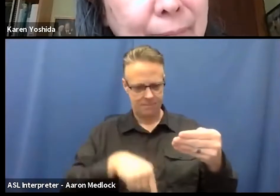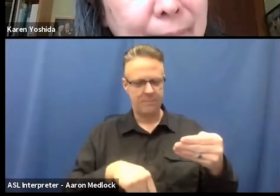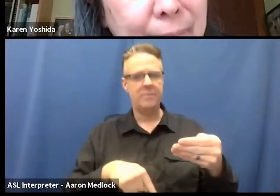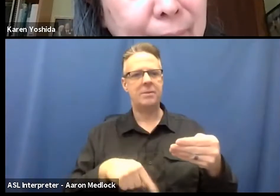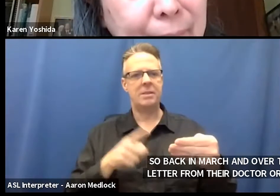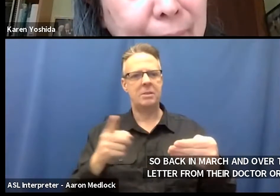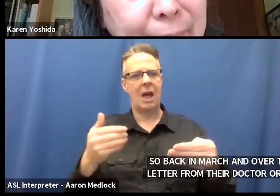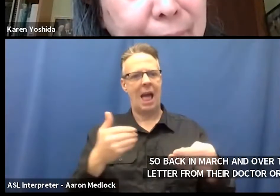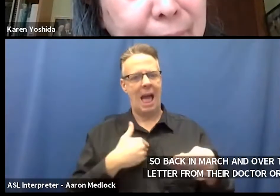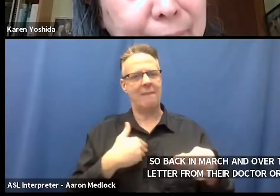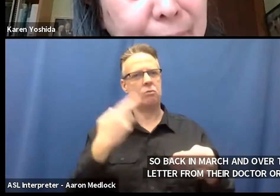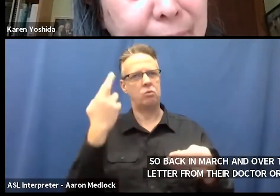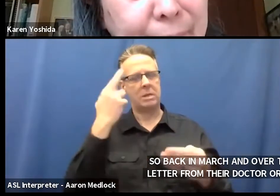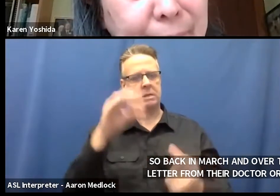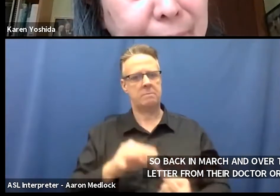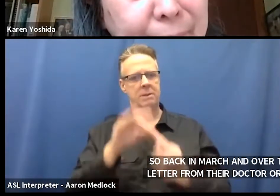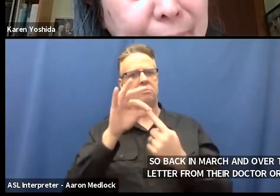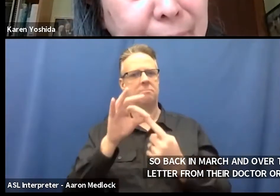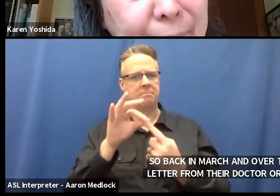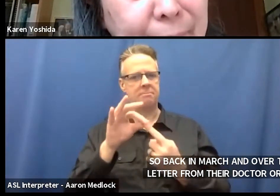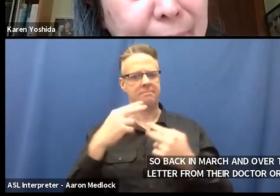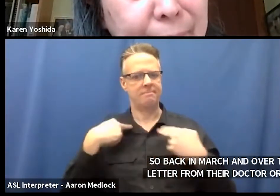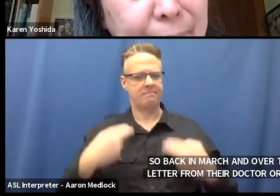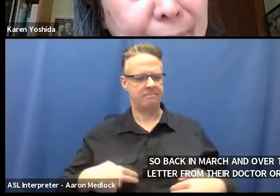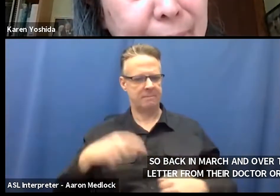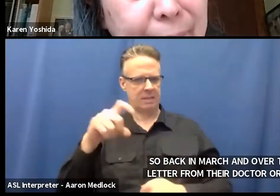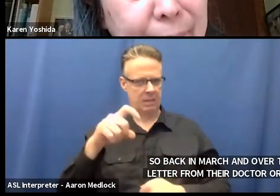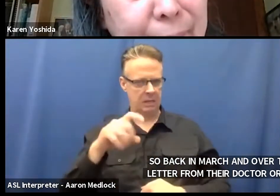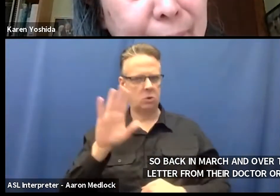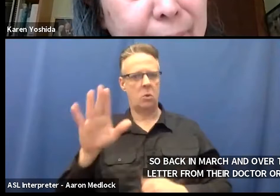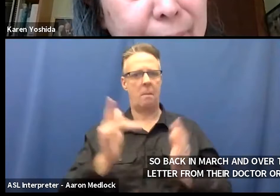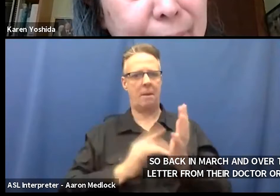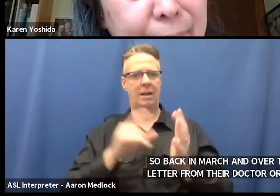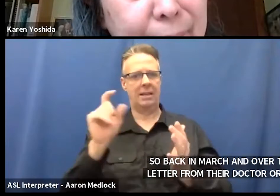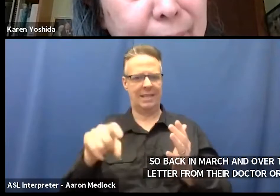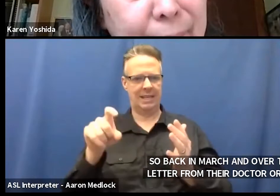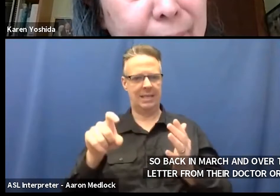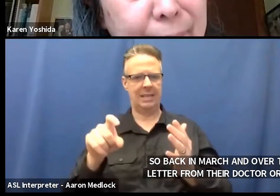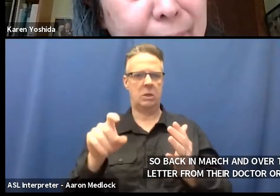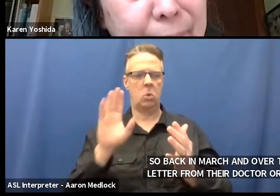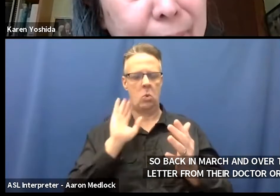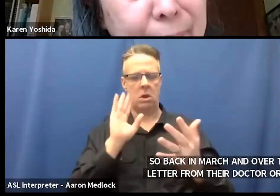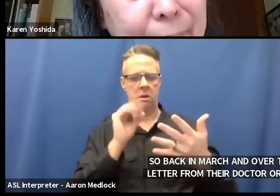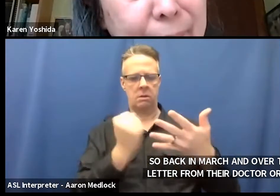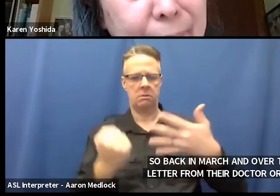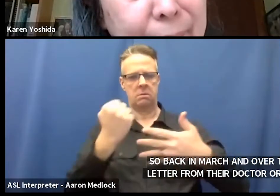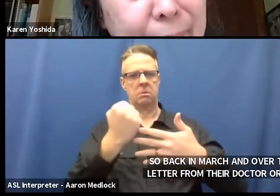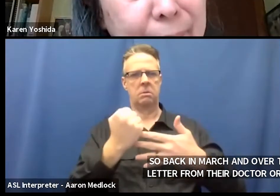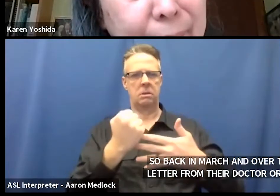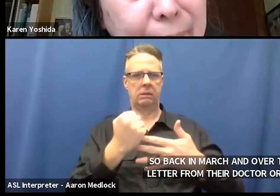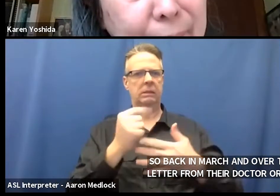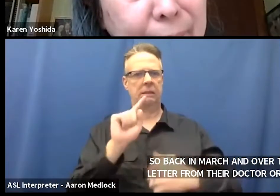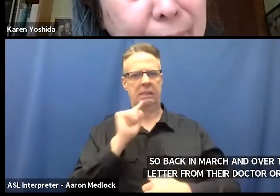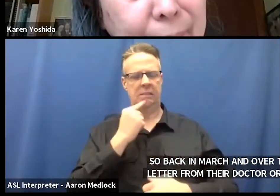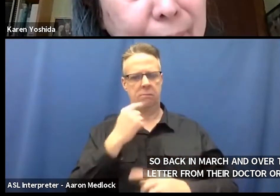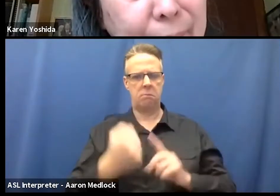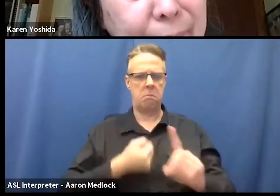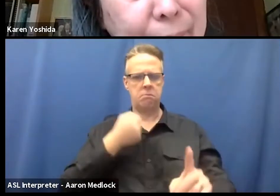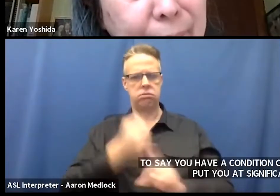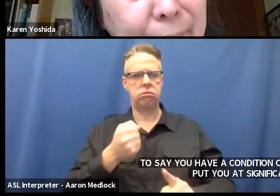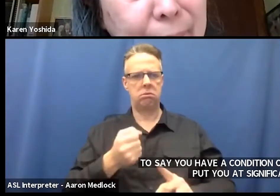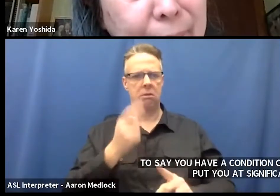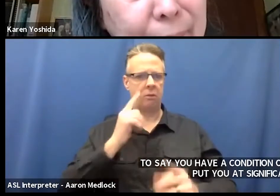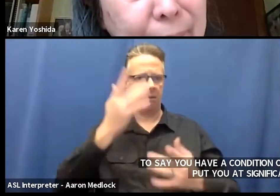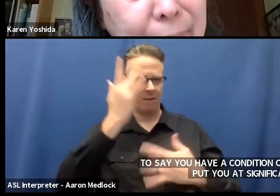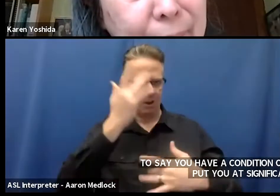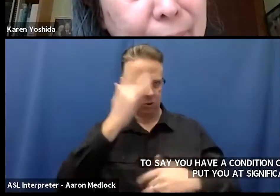have a condition or you have medical needs that put you at significant risk of the virus. And therefore they